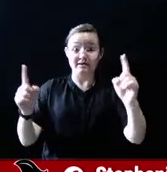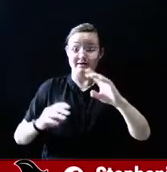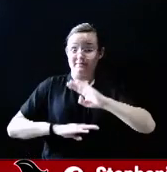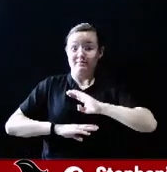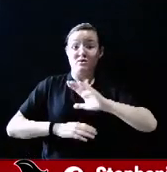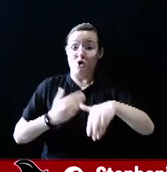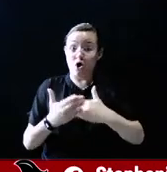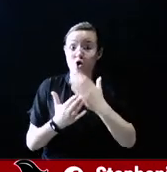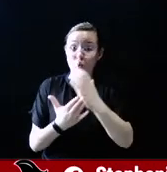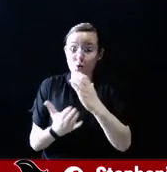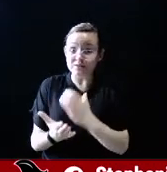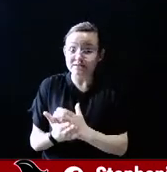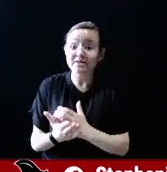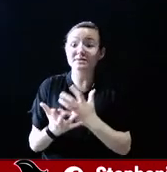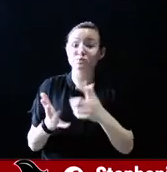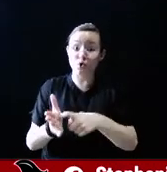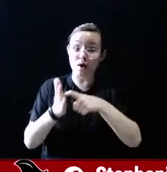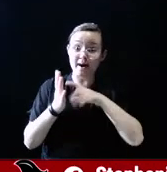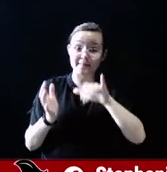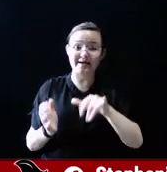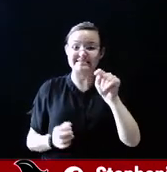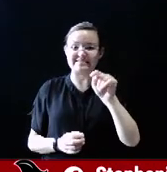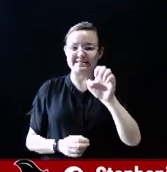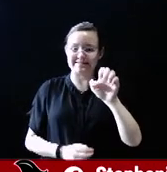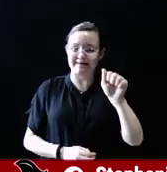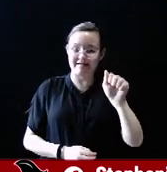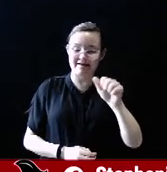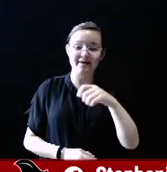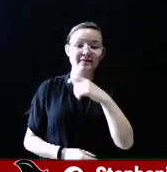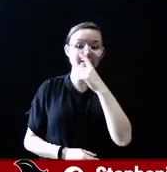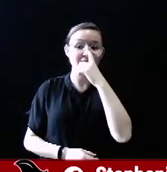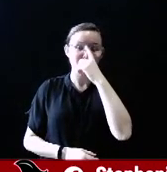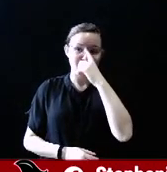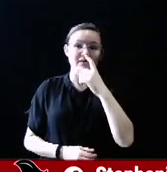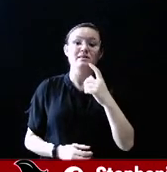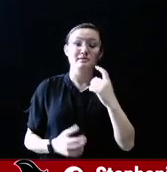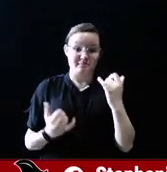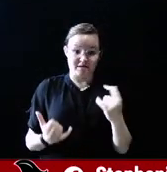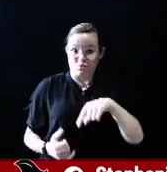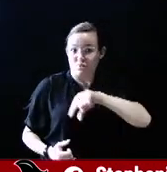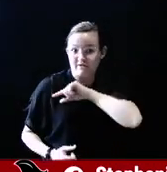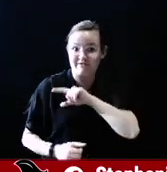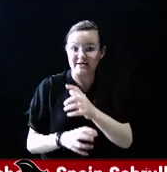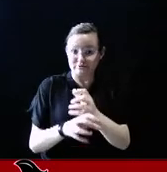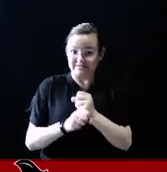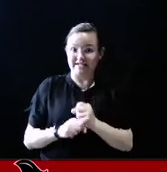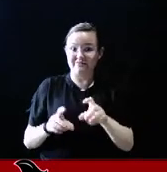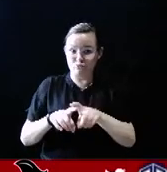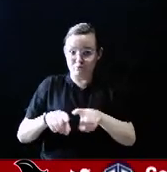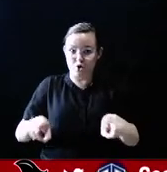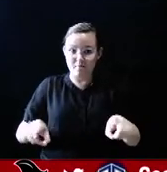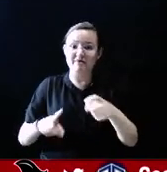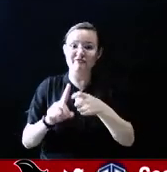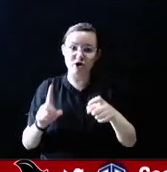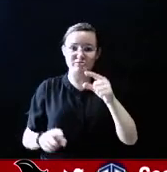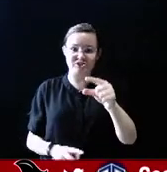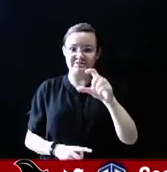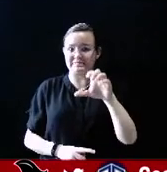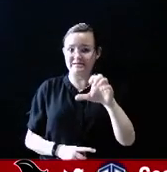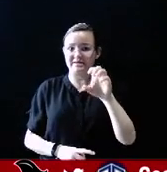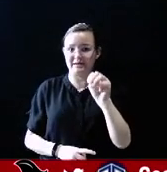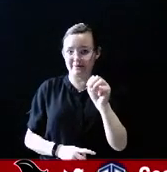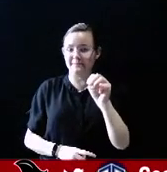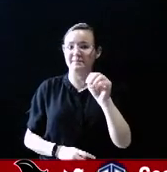all coursework as required by the Texas Education Agency and are eligible to receive a diploma from Goose Creek